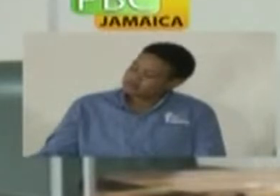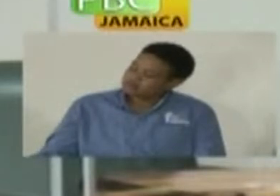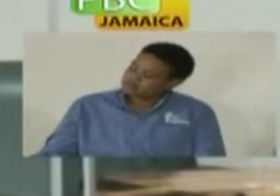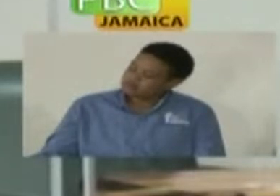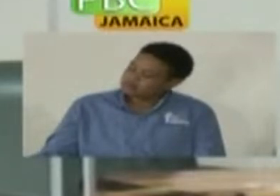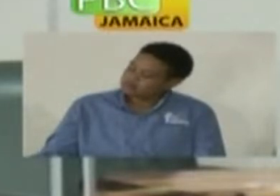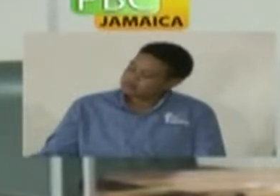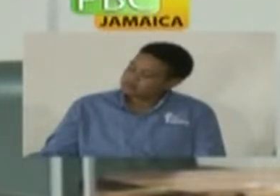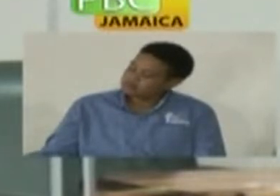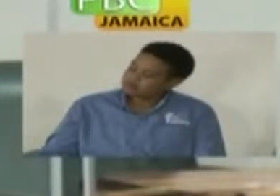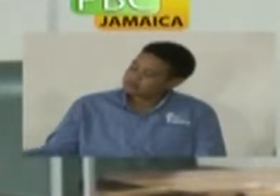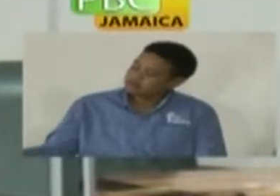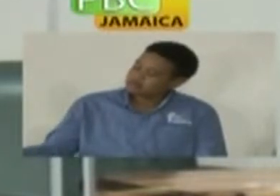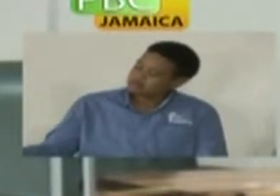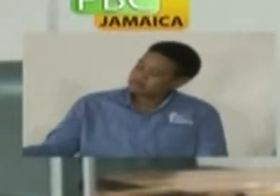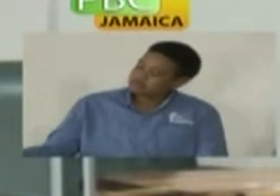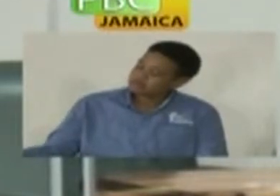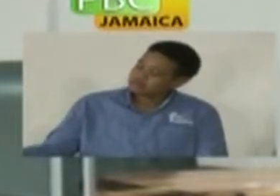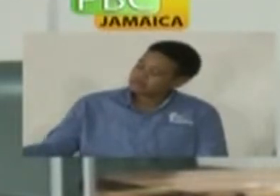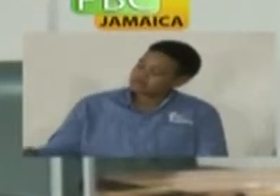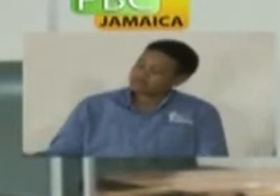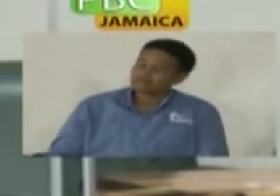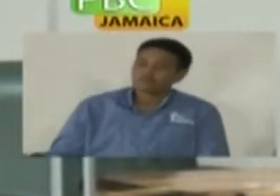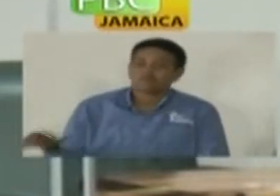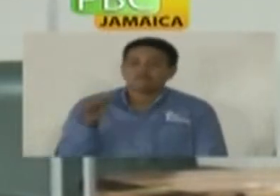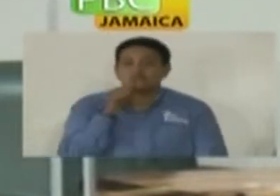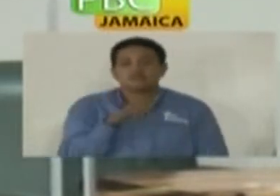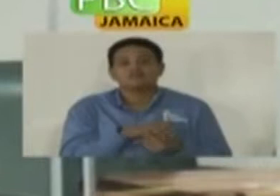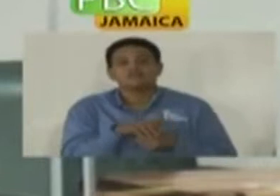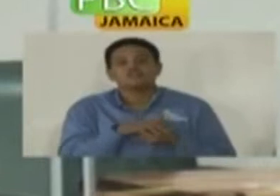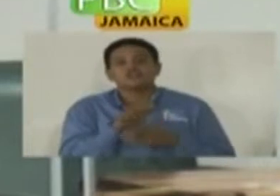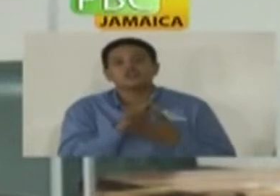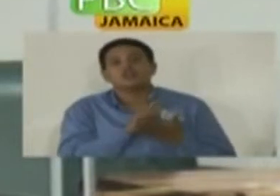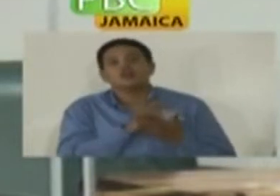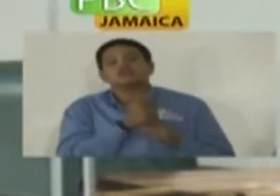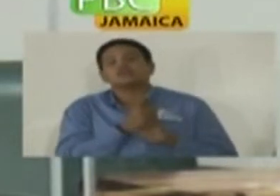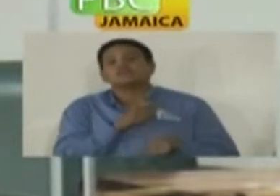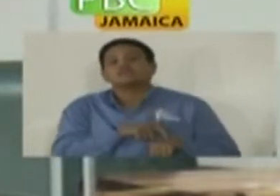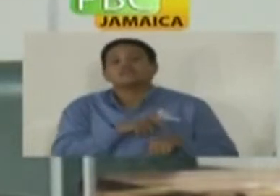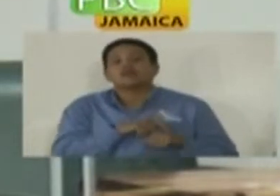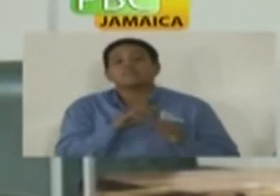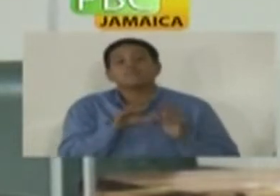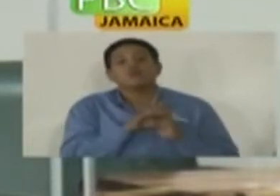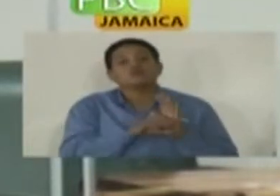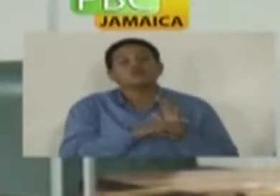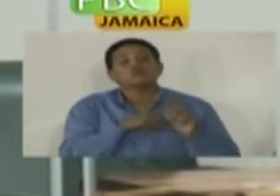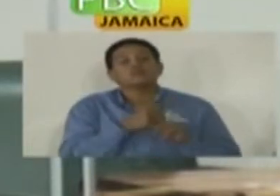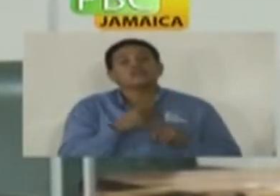not sufficient that the law at the time of the Constitution